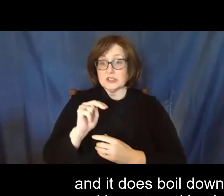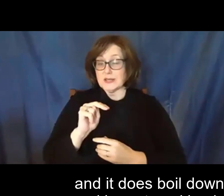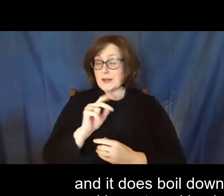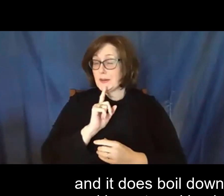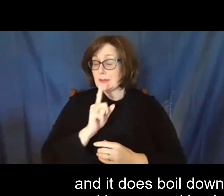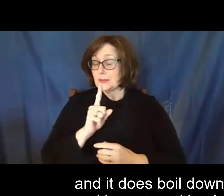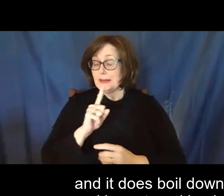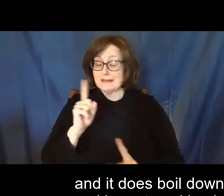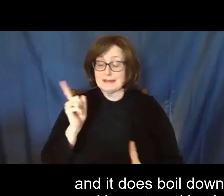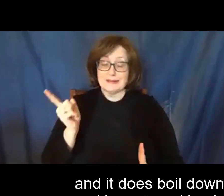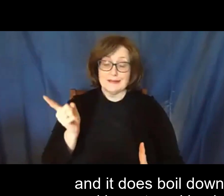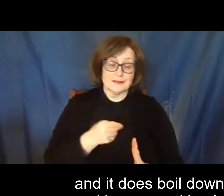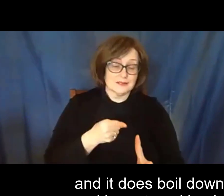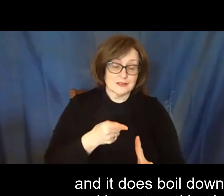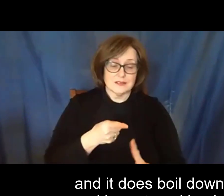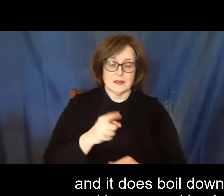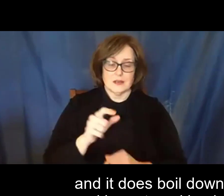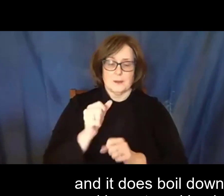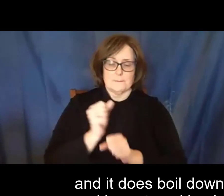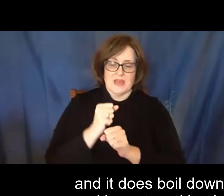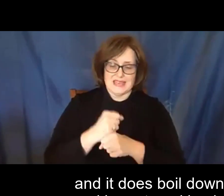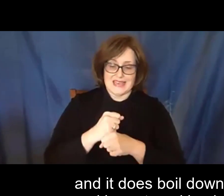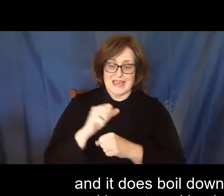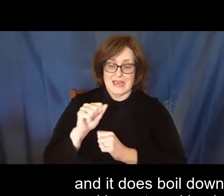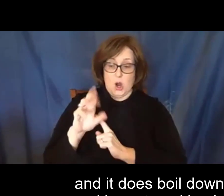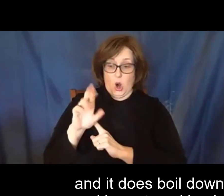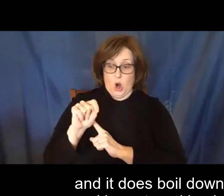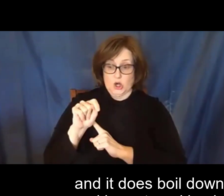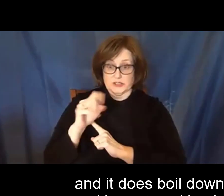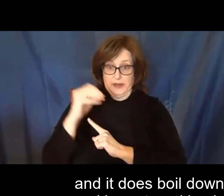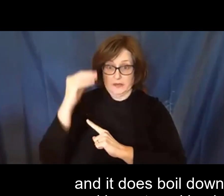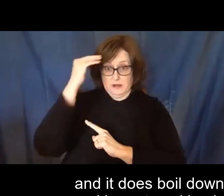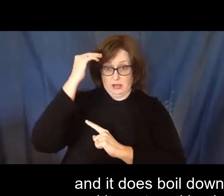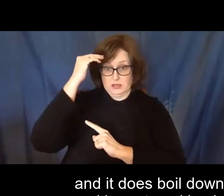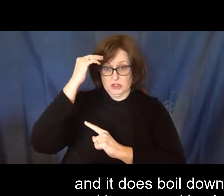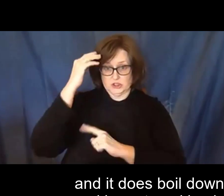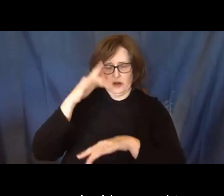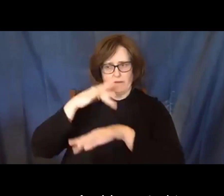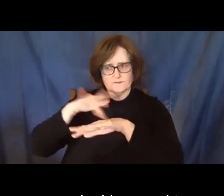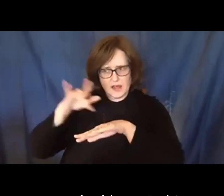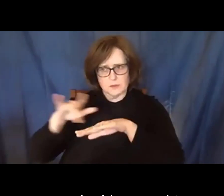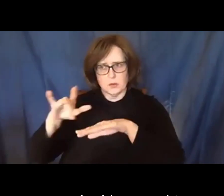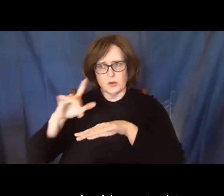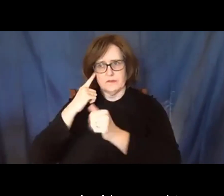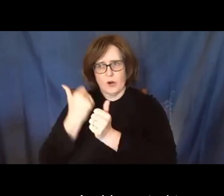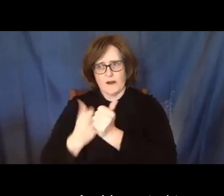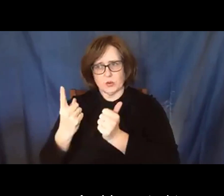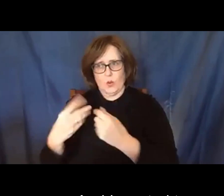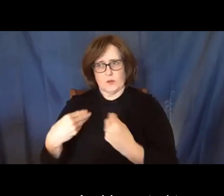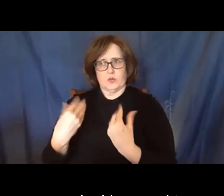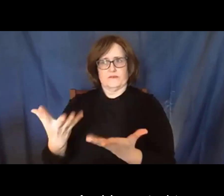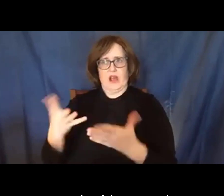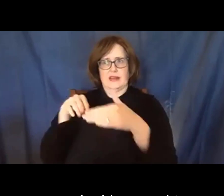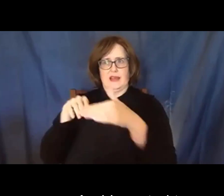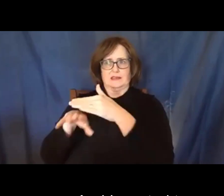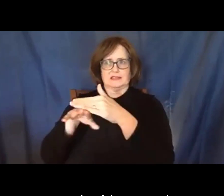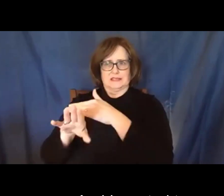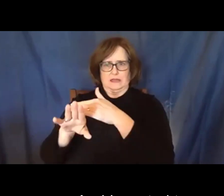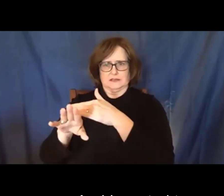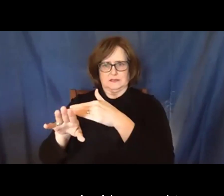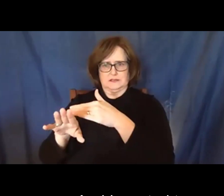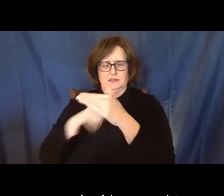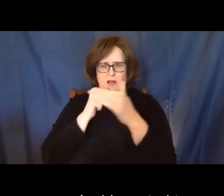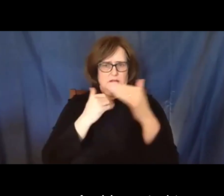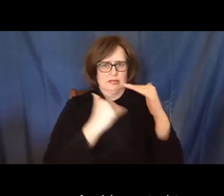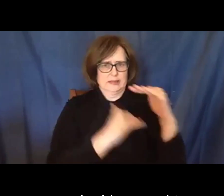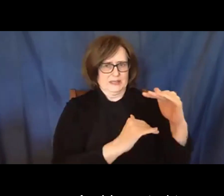art, making knowledge accessible for everyone. And I wanted to expand